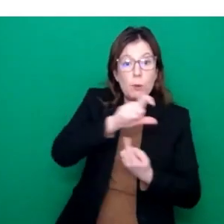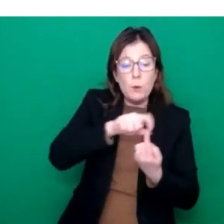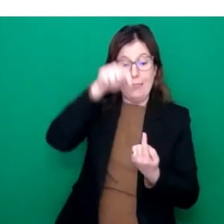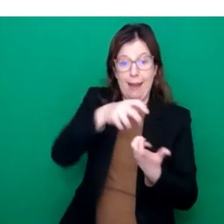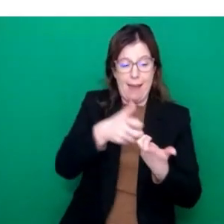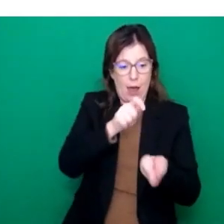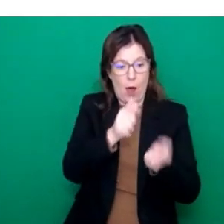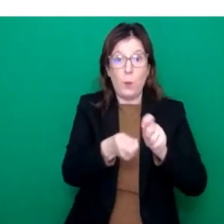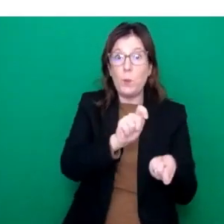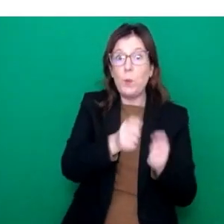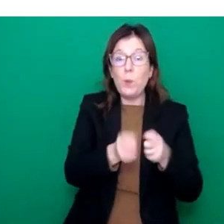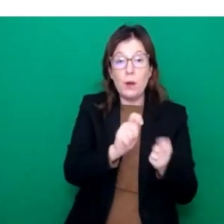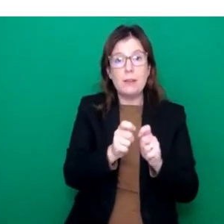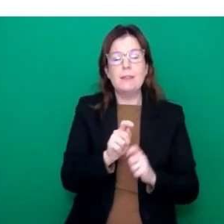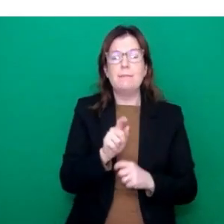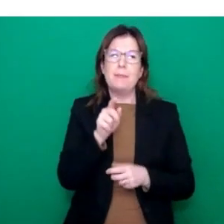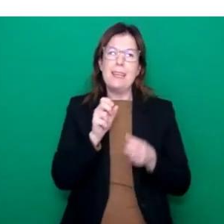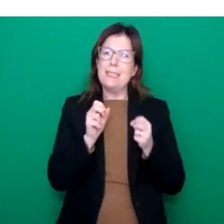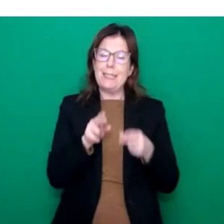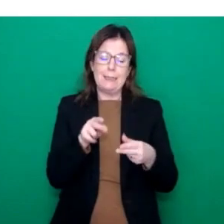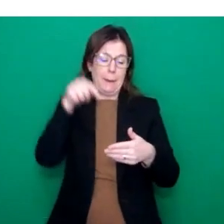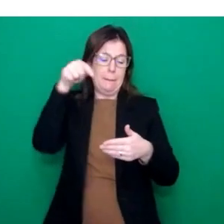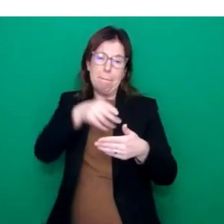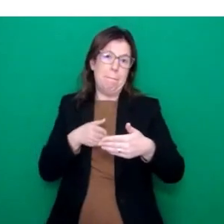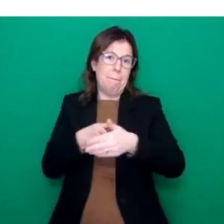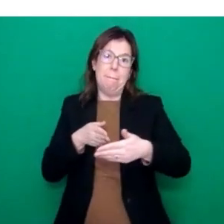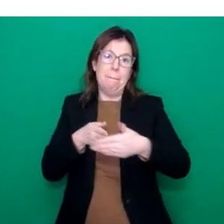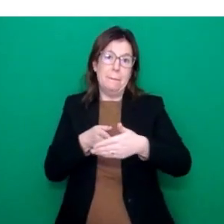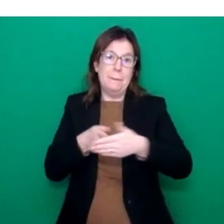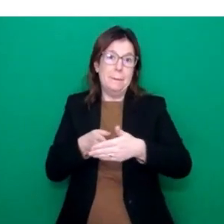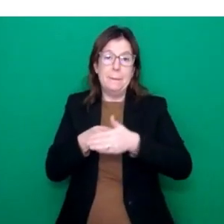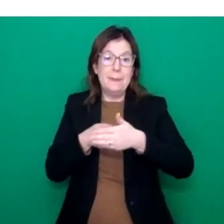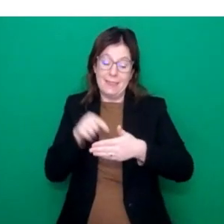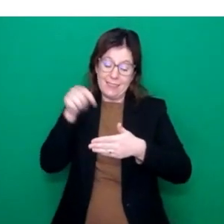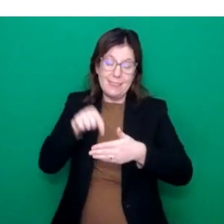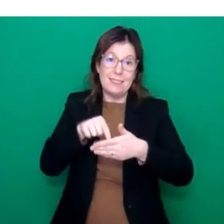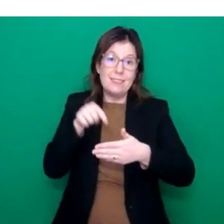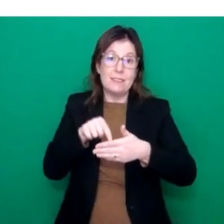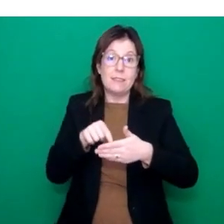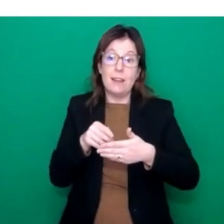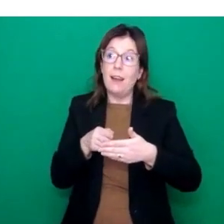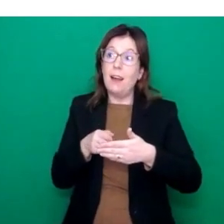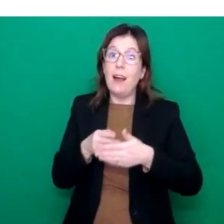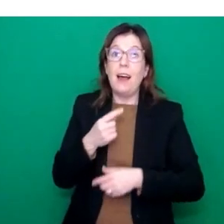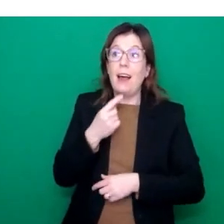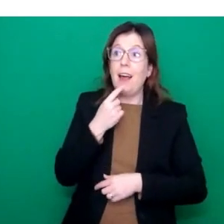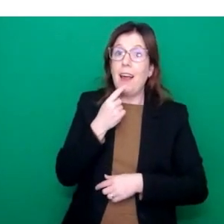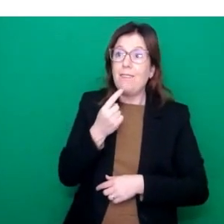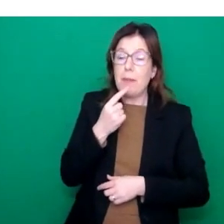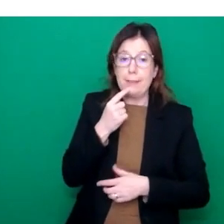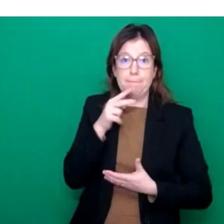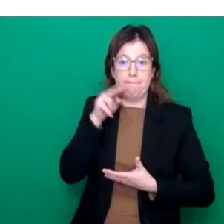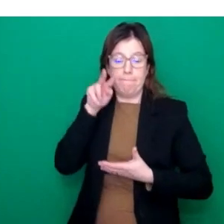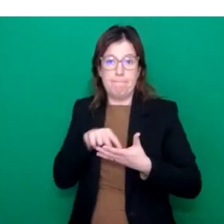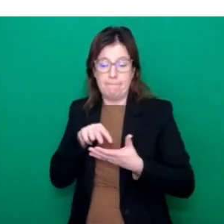But effectively, I think the systems may get in the way of people being able to review the information so then they can apply it in